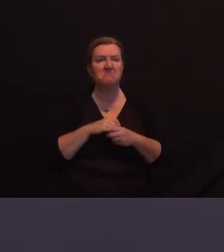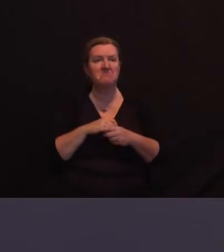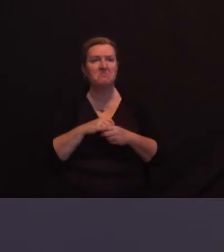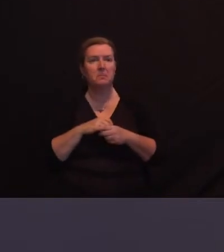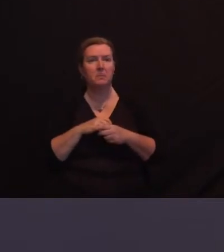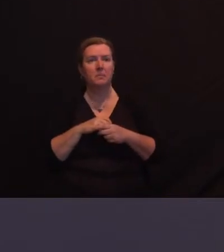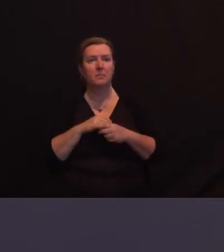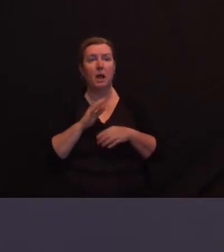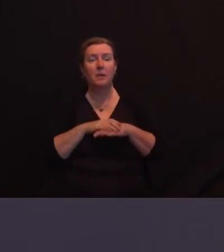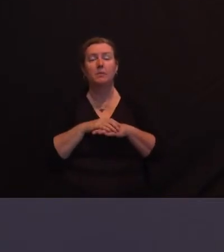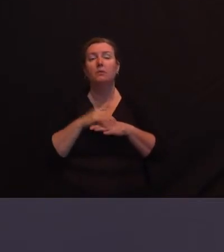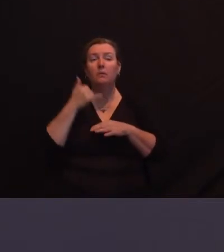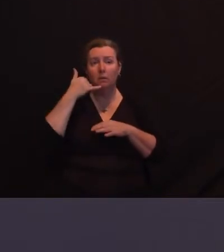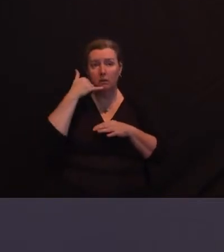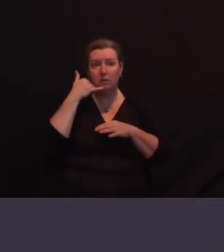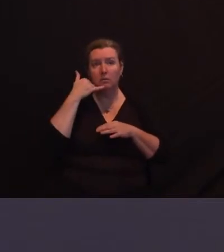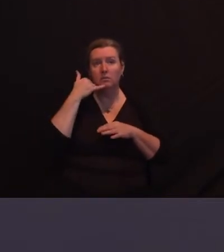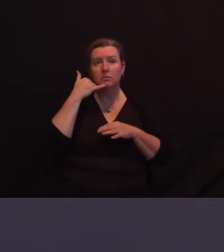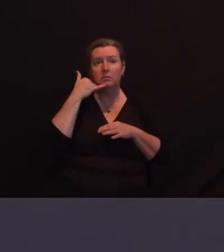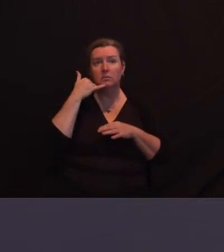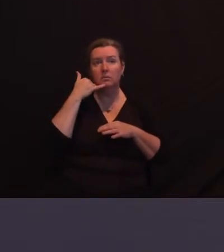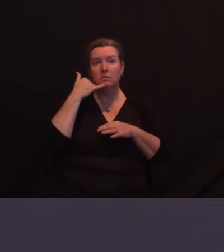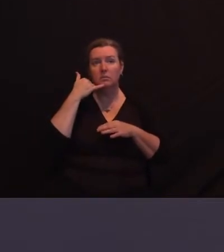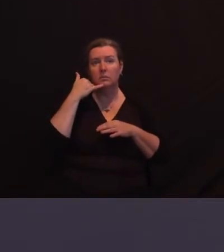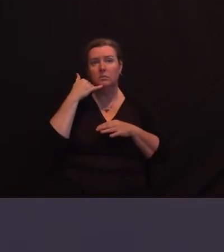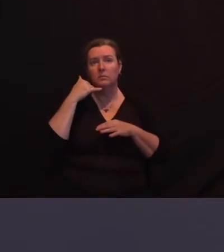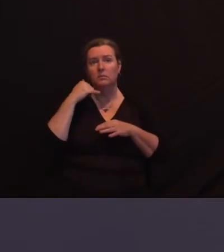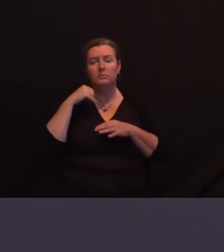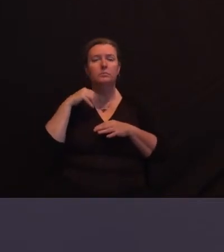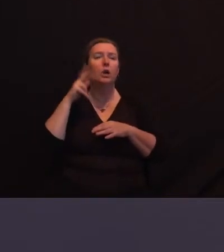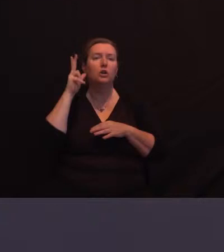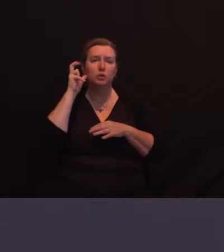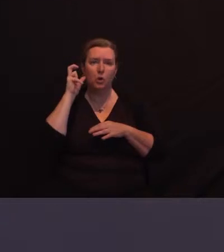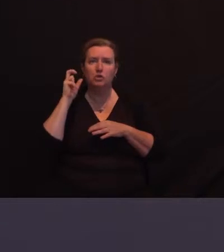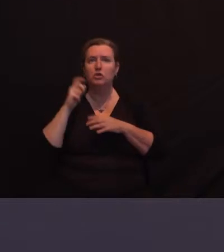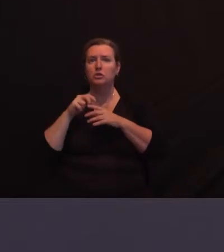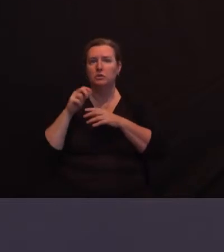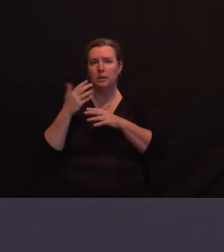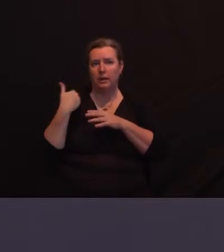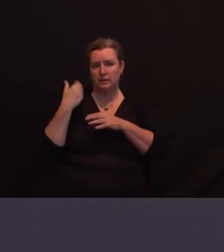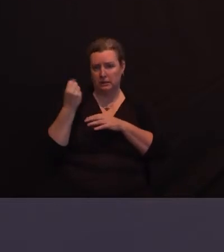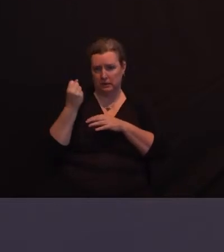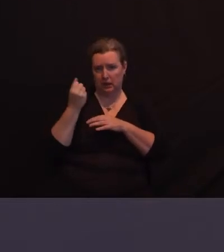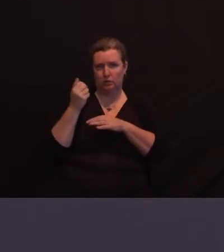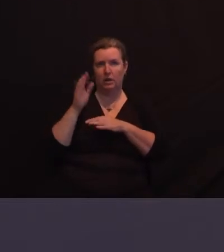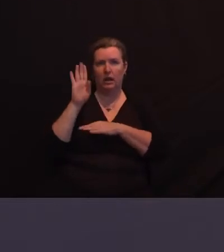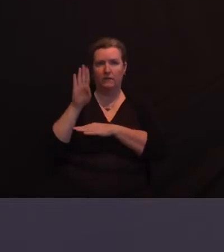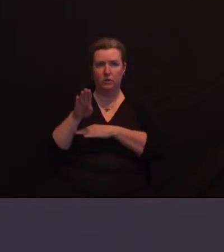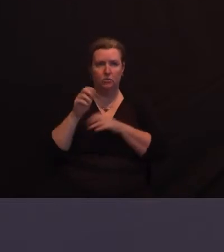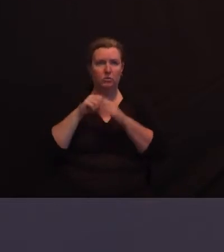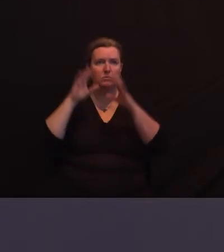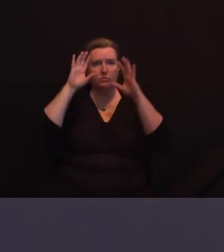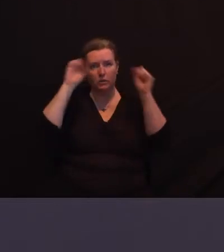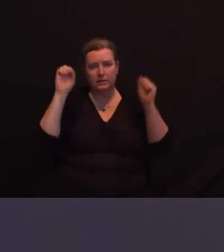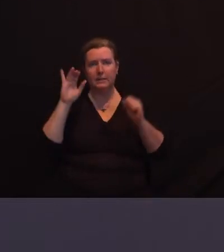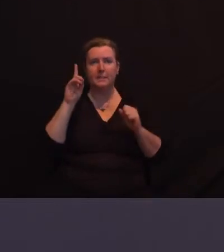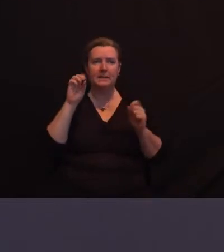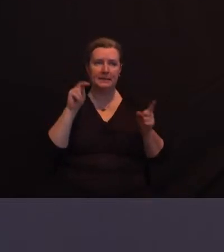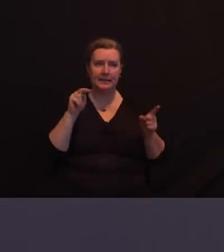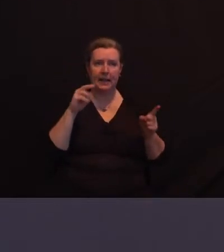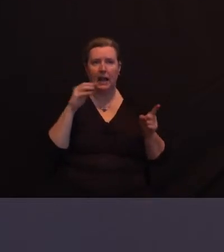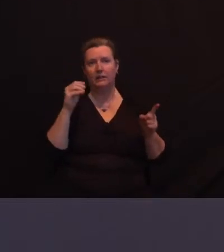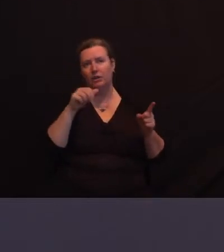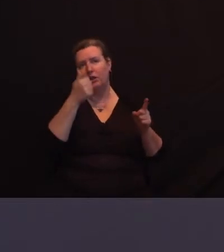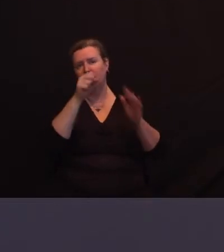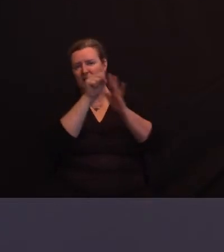a audio Zoom on Saturday afternoon with President Biden and a handful of governors, and Governor Cuomo was on